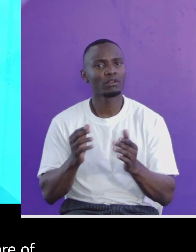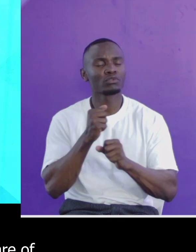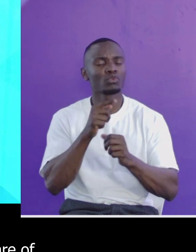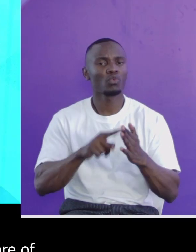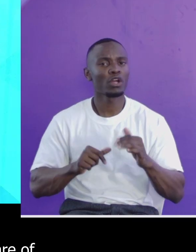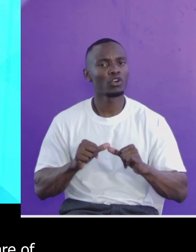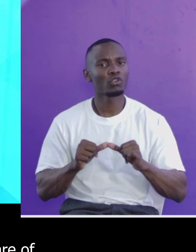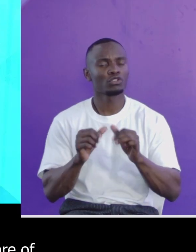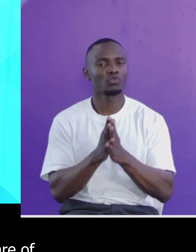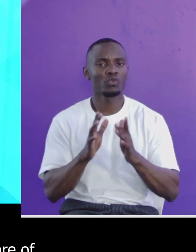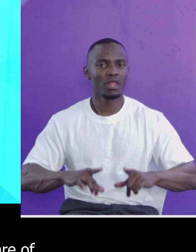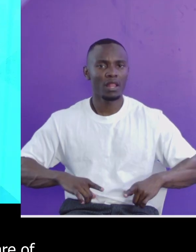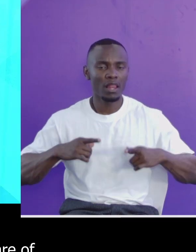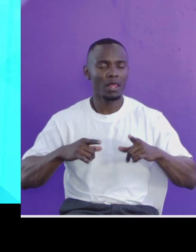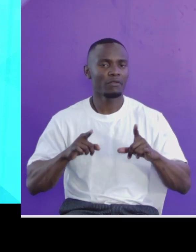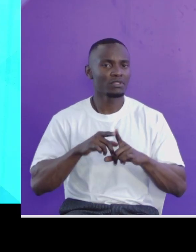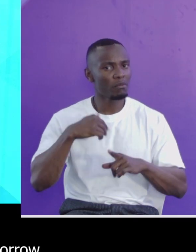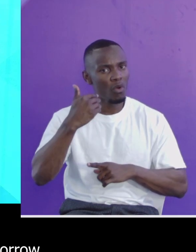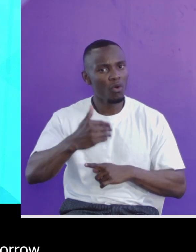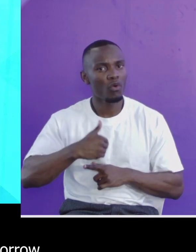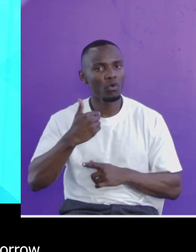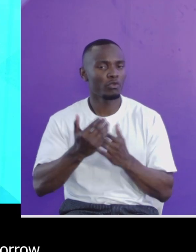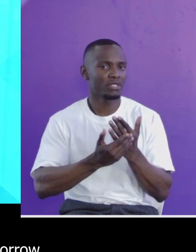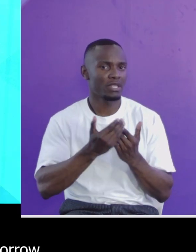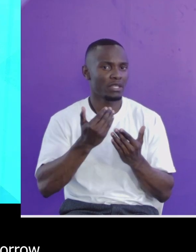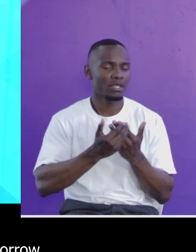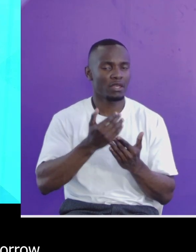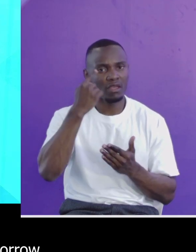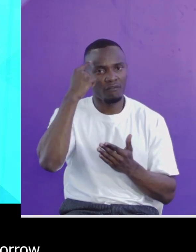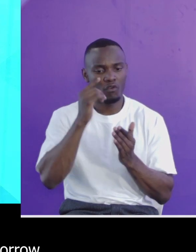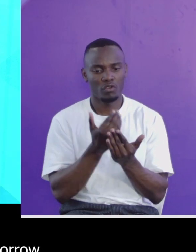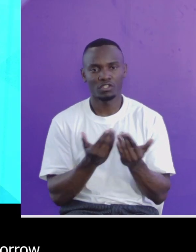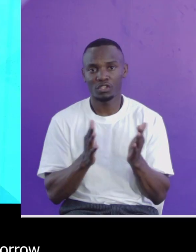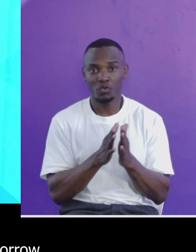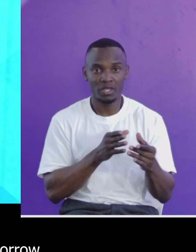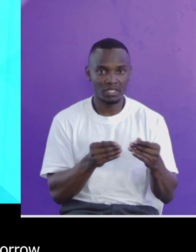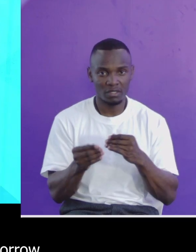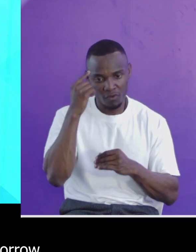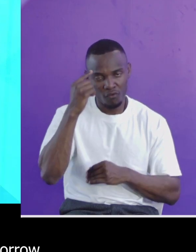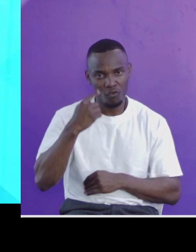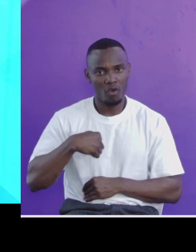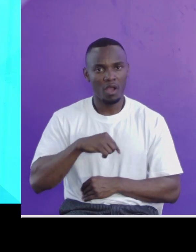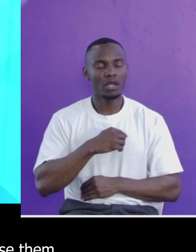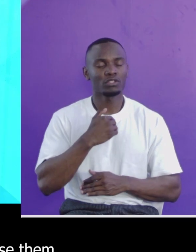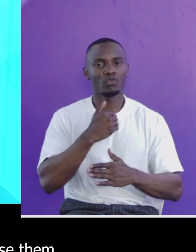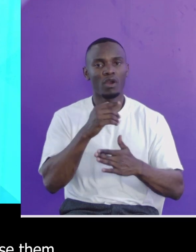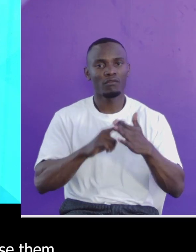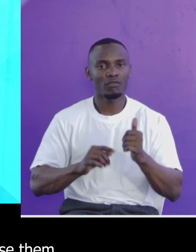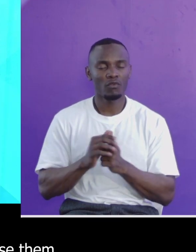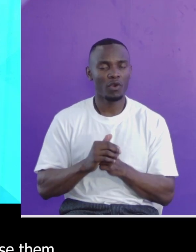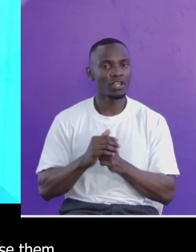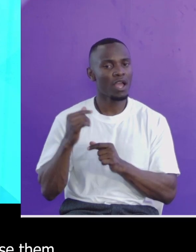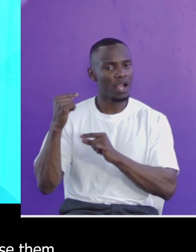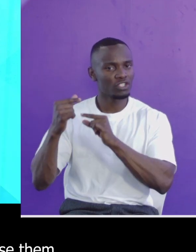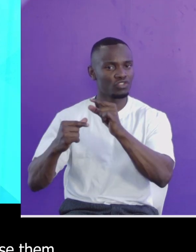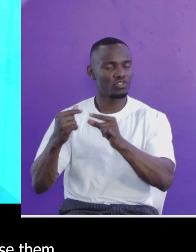and always take care of children with disabilities so that we can have a generation of tomorrow. So we would